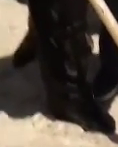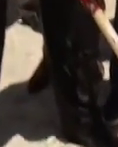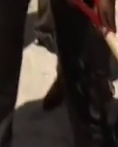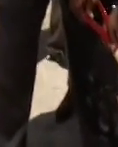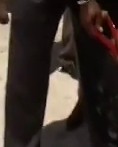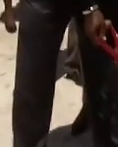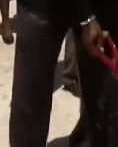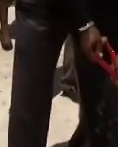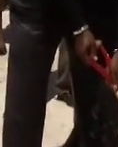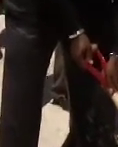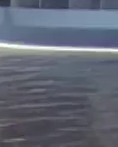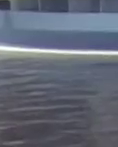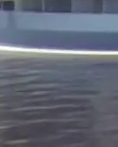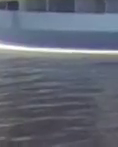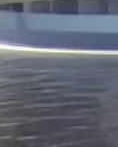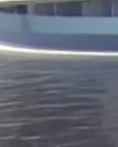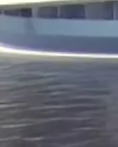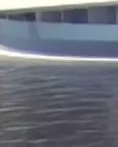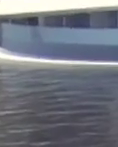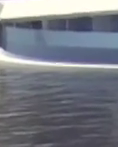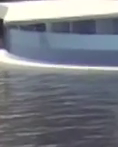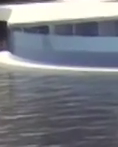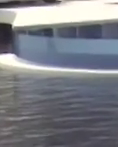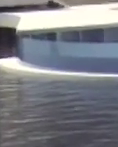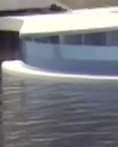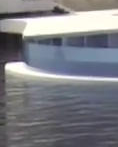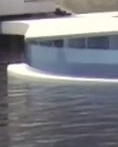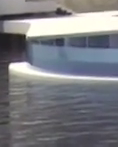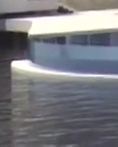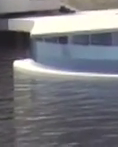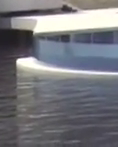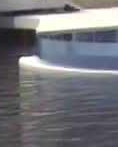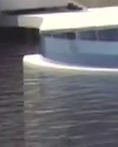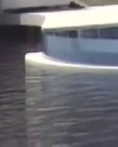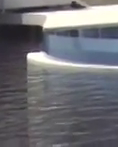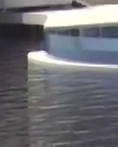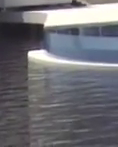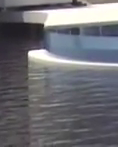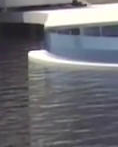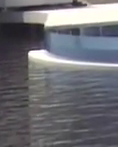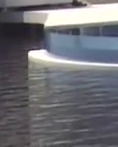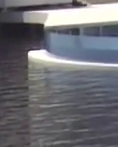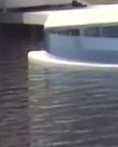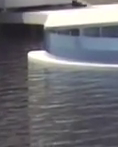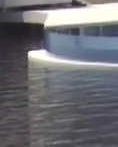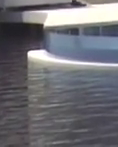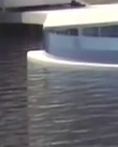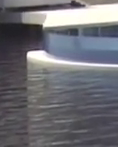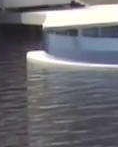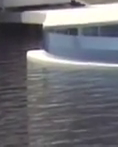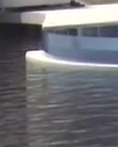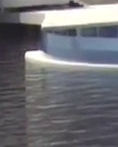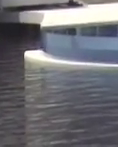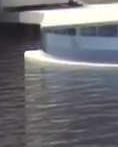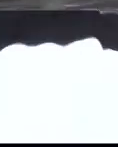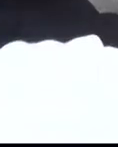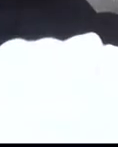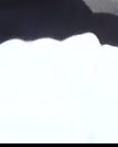Another healthy proposal for Bimini. Ahead tonight, the bid that could revolutionize medical treatment as tourism there takes off.